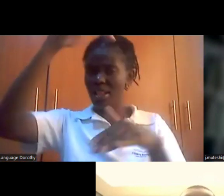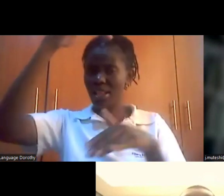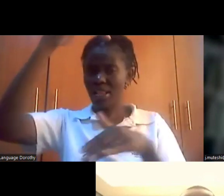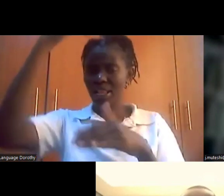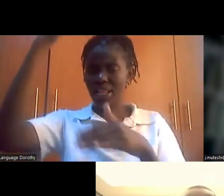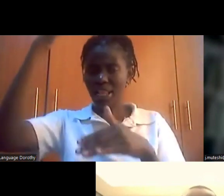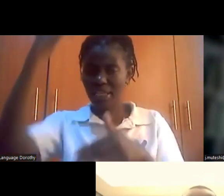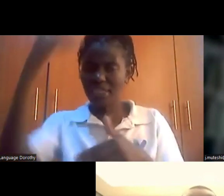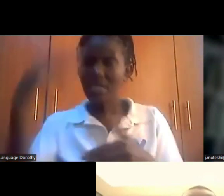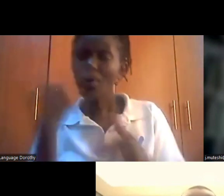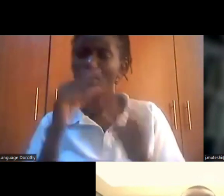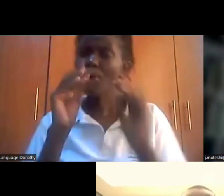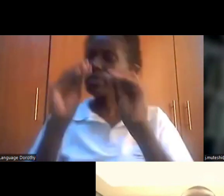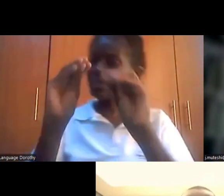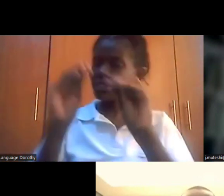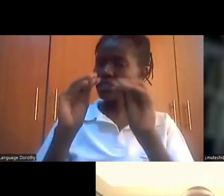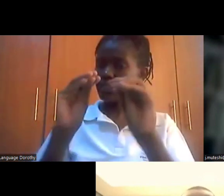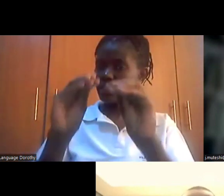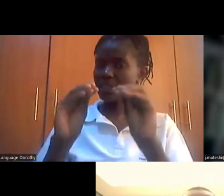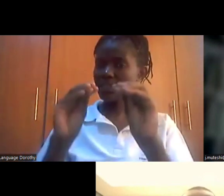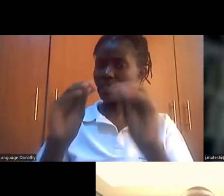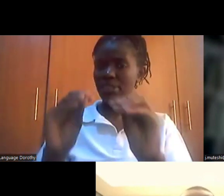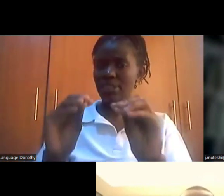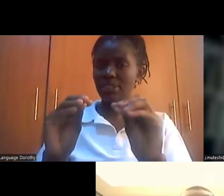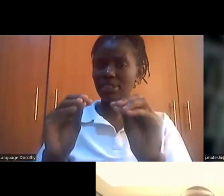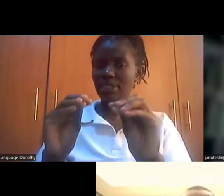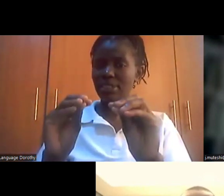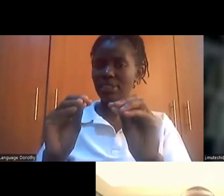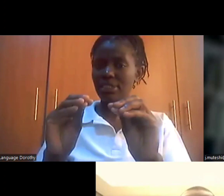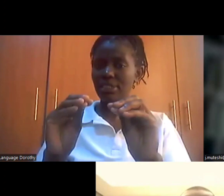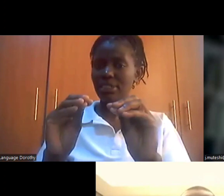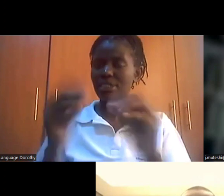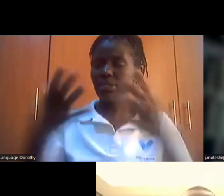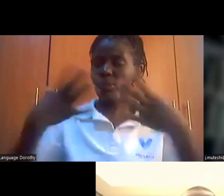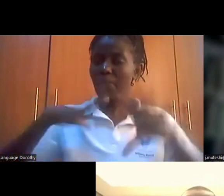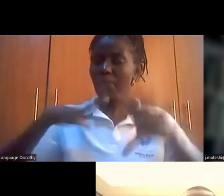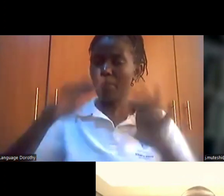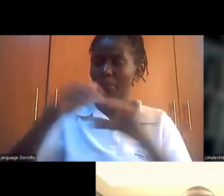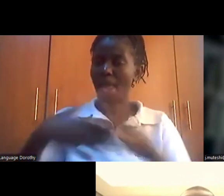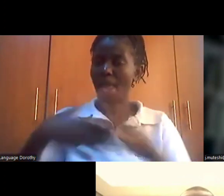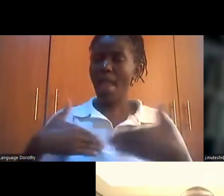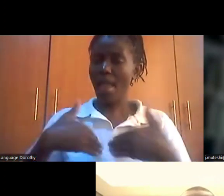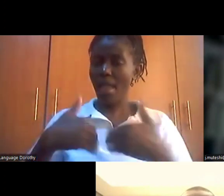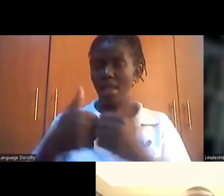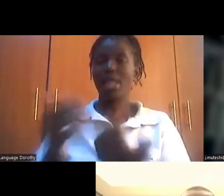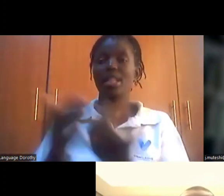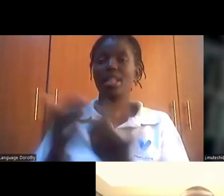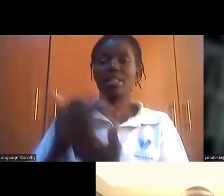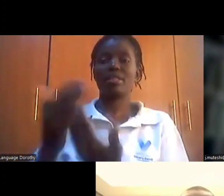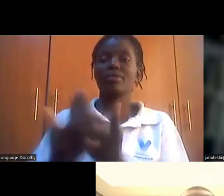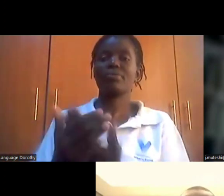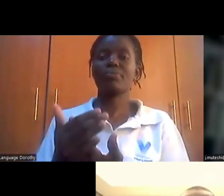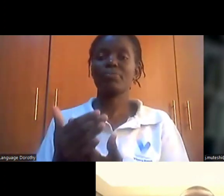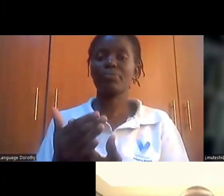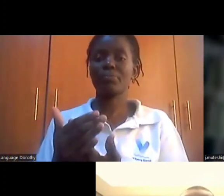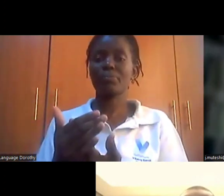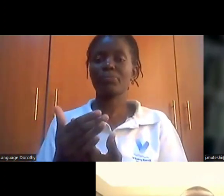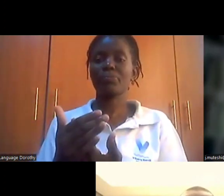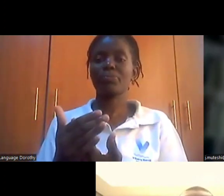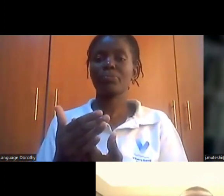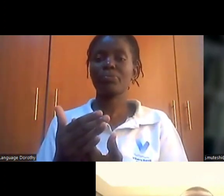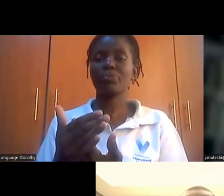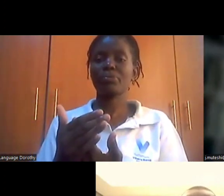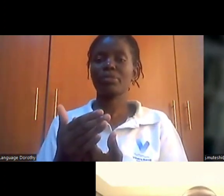in the curriculum in terms of ending FGM? So we had a checklist, and that is